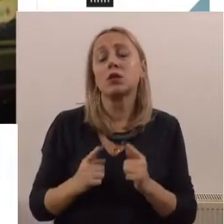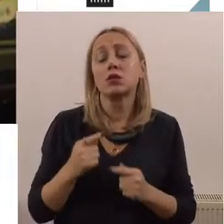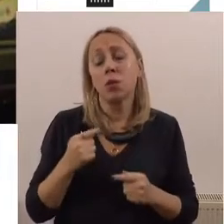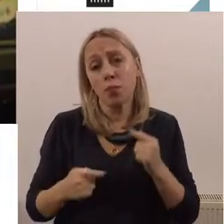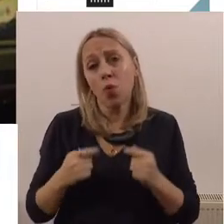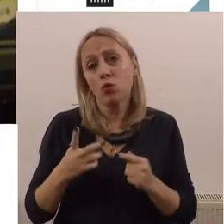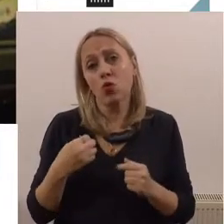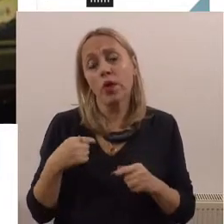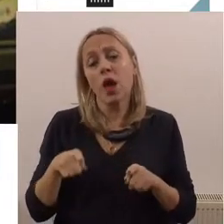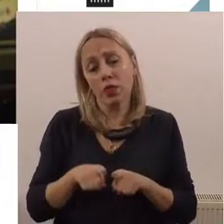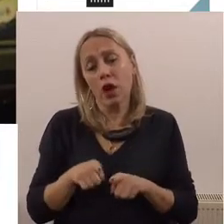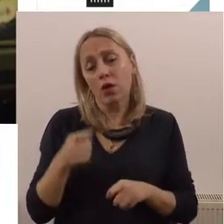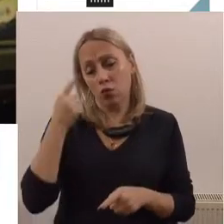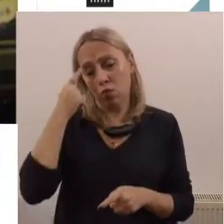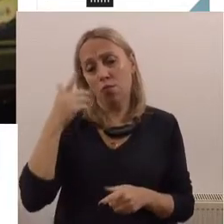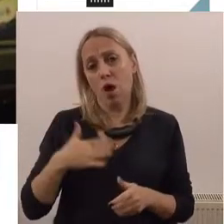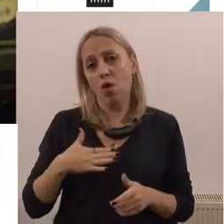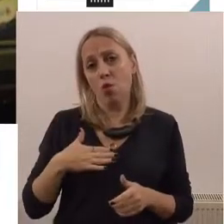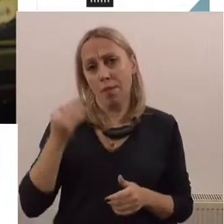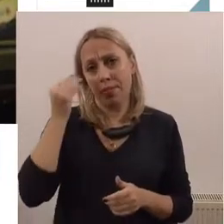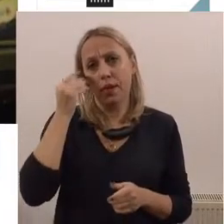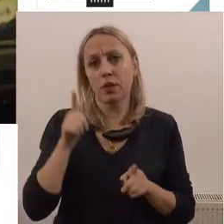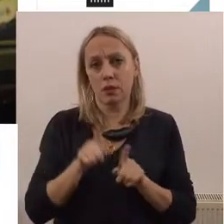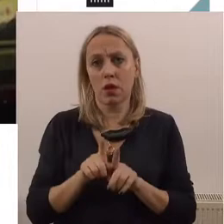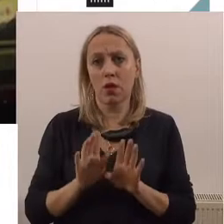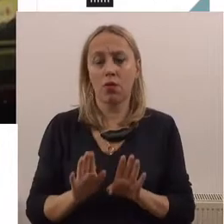for democratization of culture.